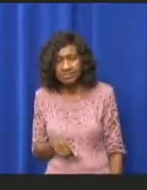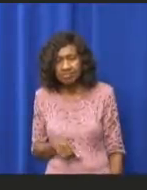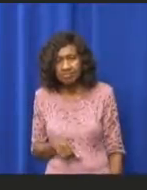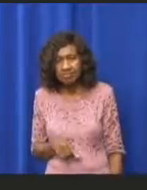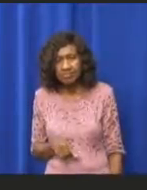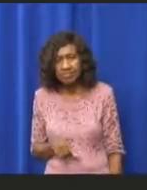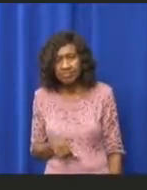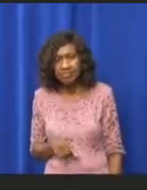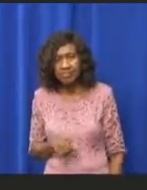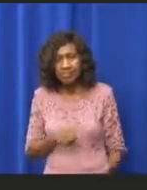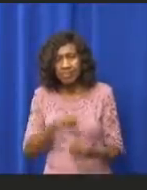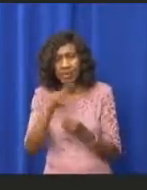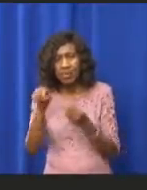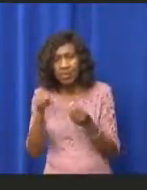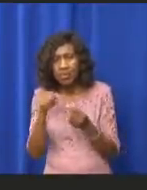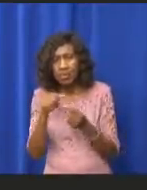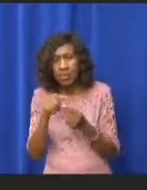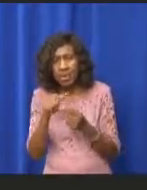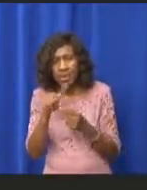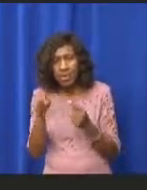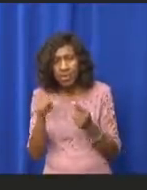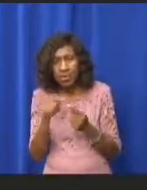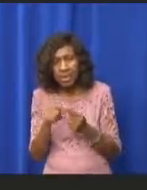thinking of opening up the